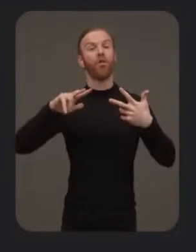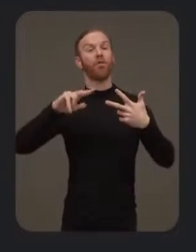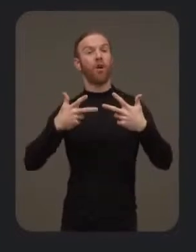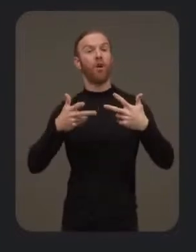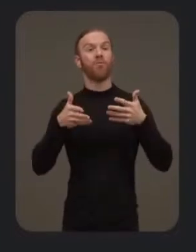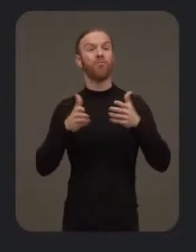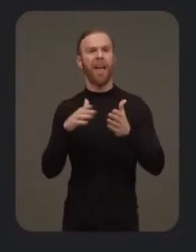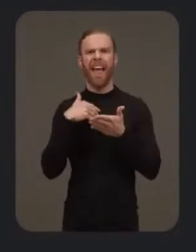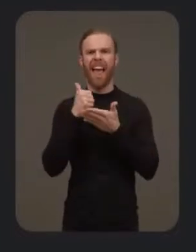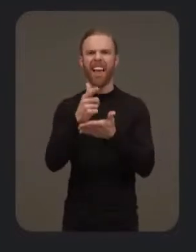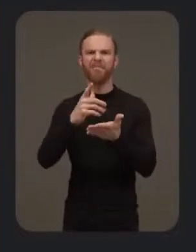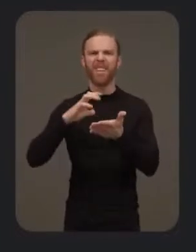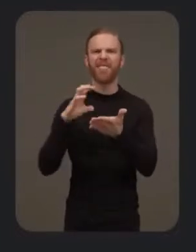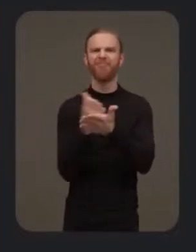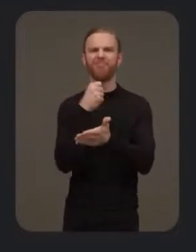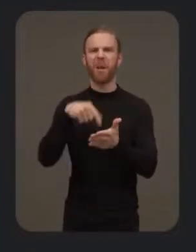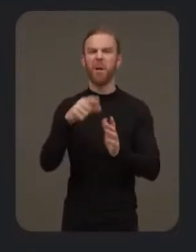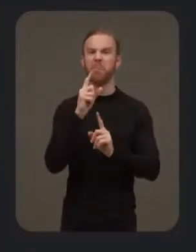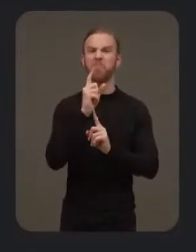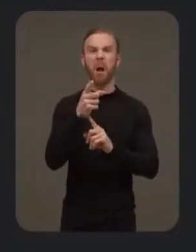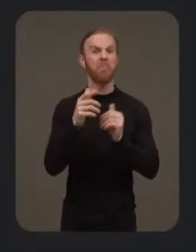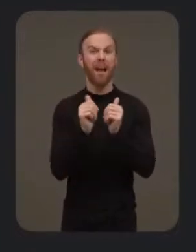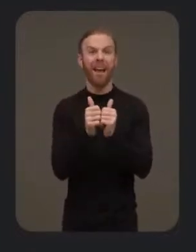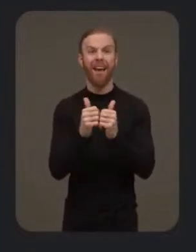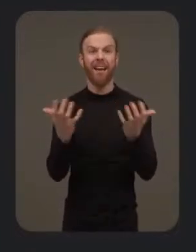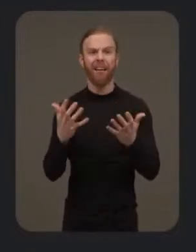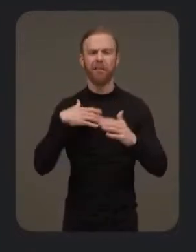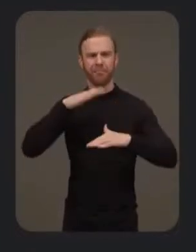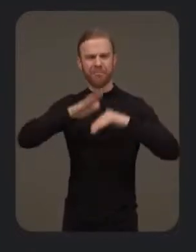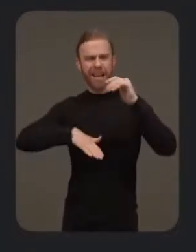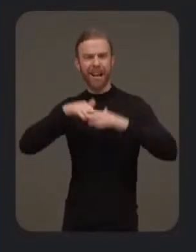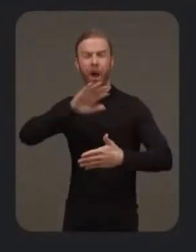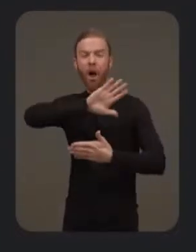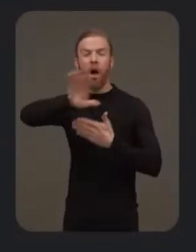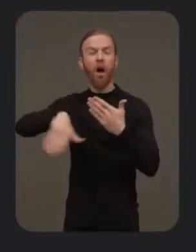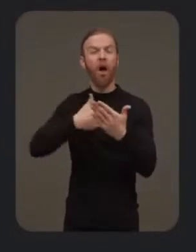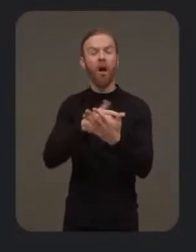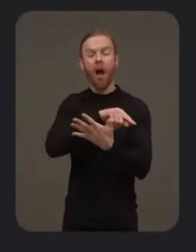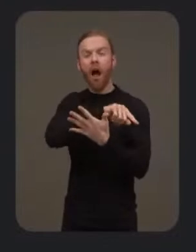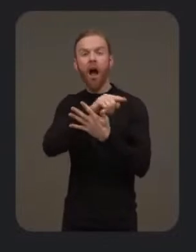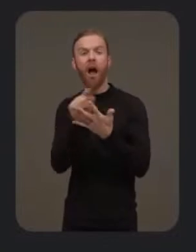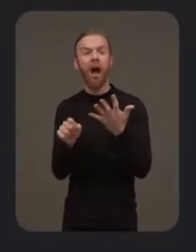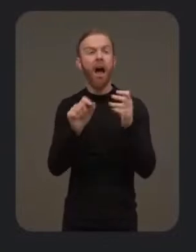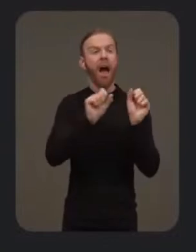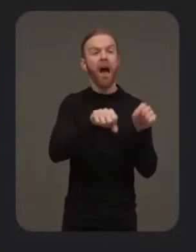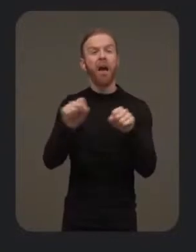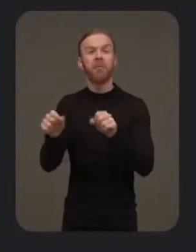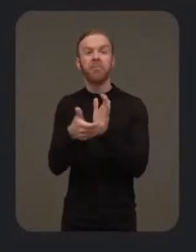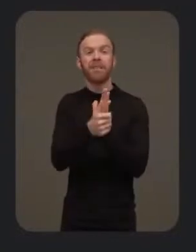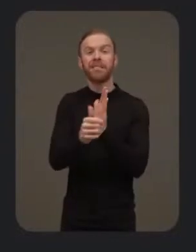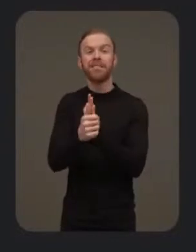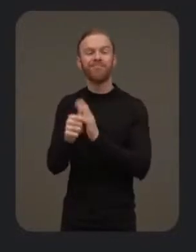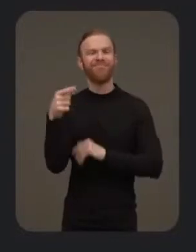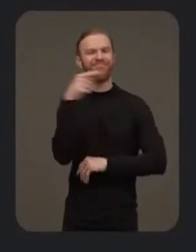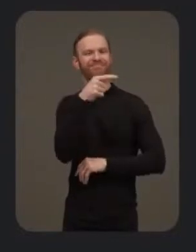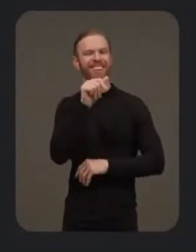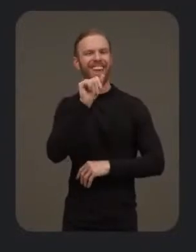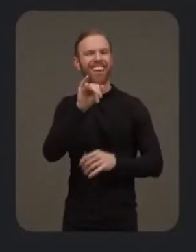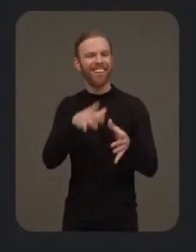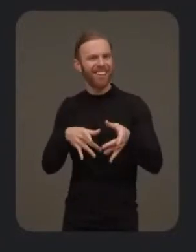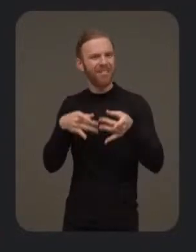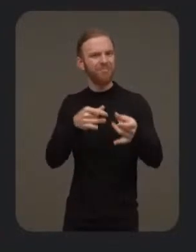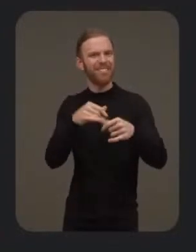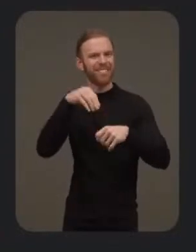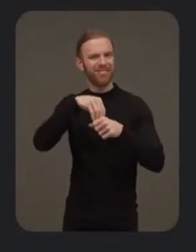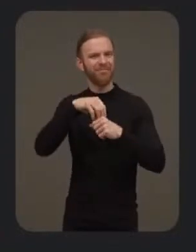we're helping you seize this moment is by building all of these capabilities on our